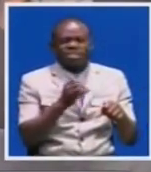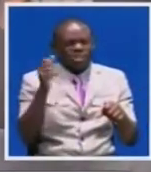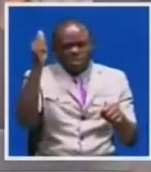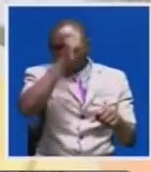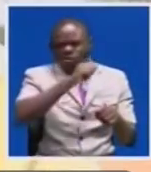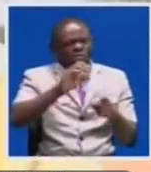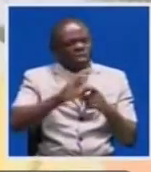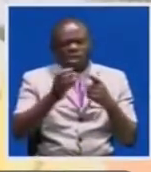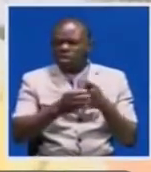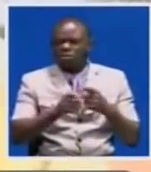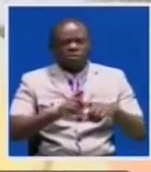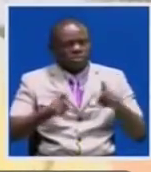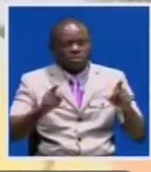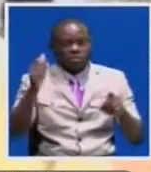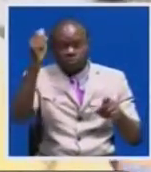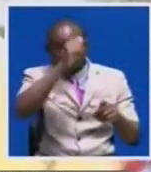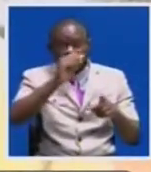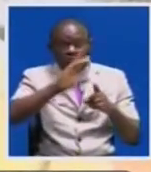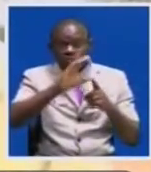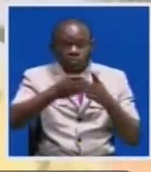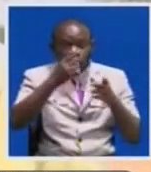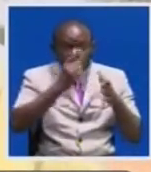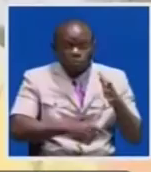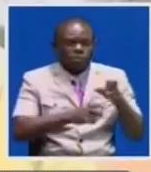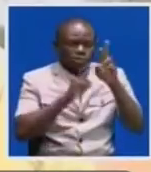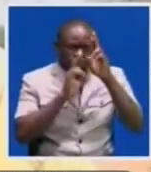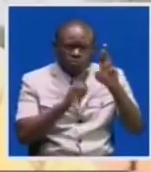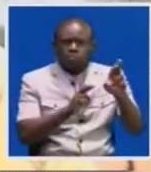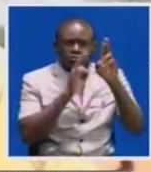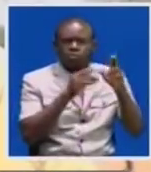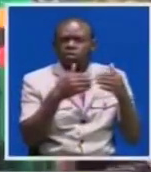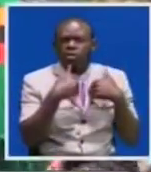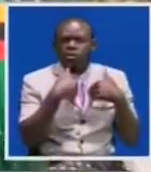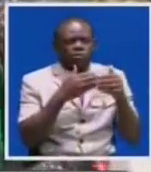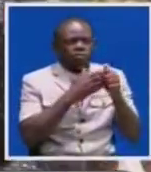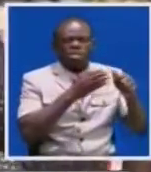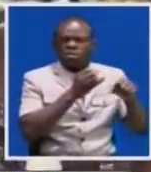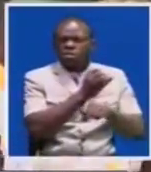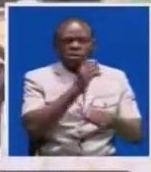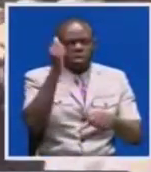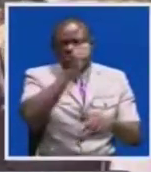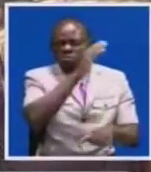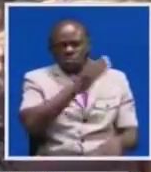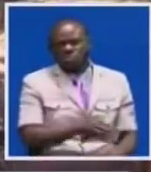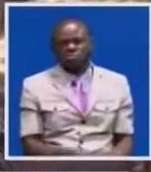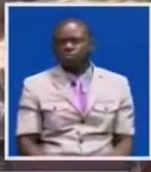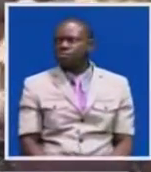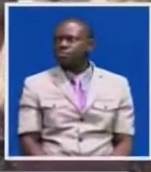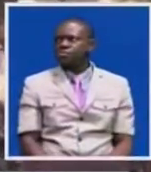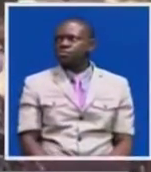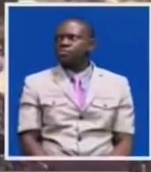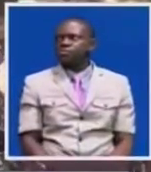culture. In Africa context, it's wrong to insult a leader. Our freedom in Zambia was